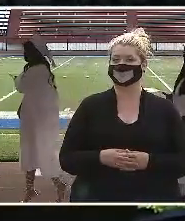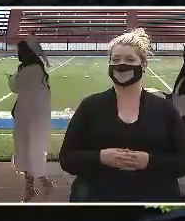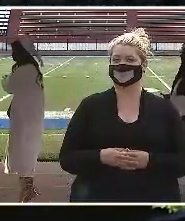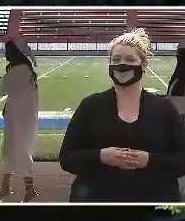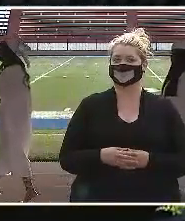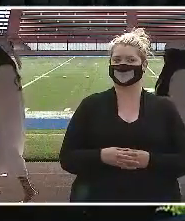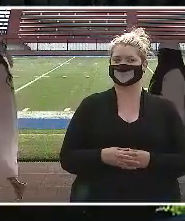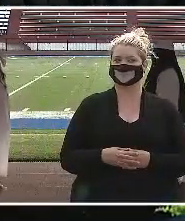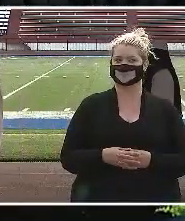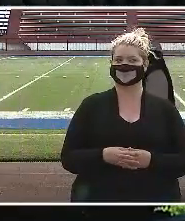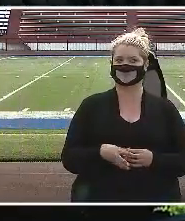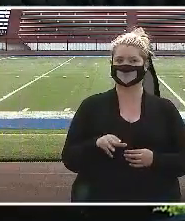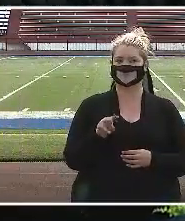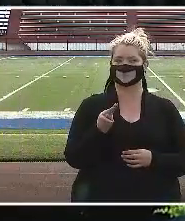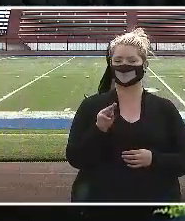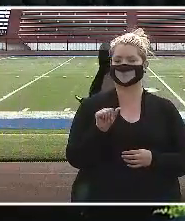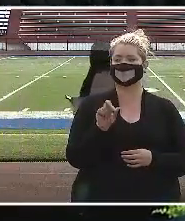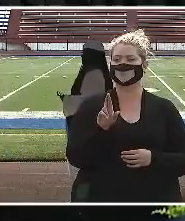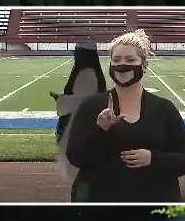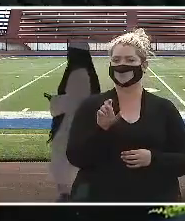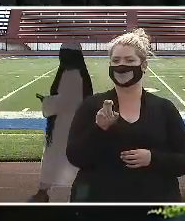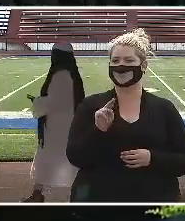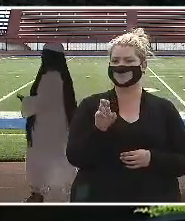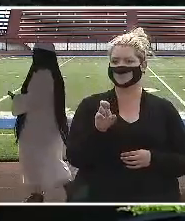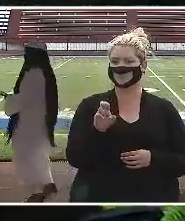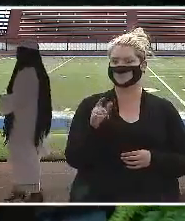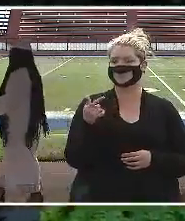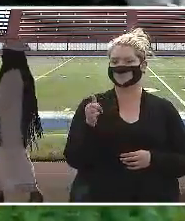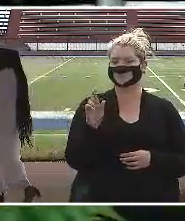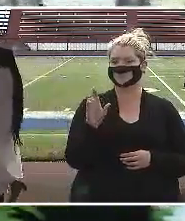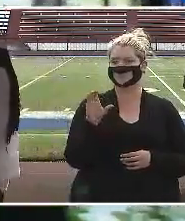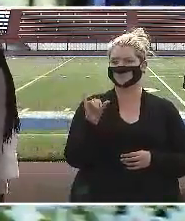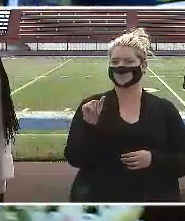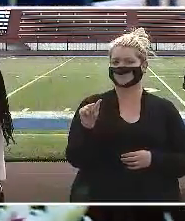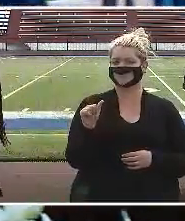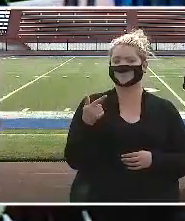Marvin Garcia Gomez.